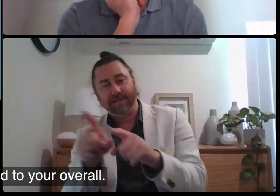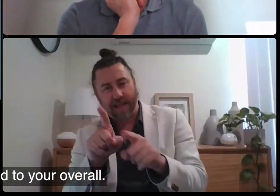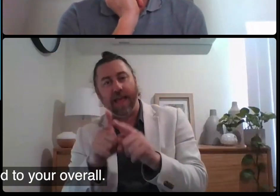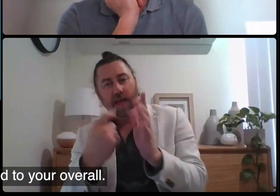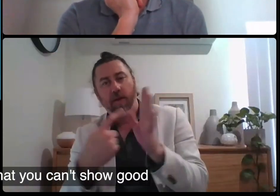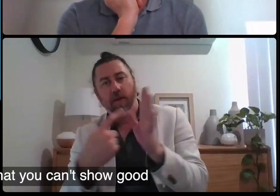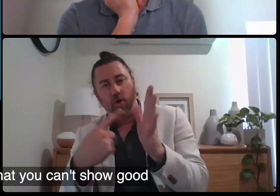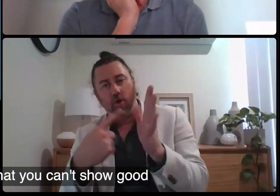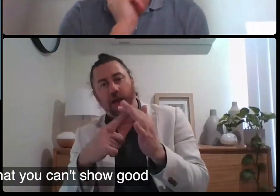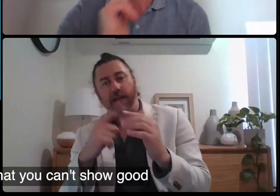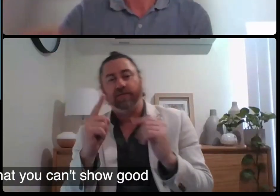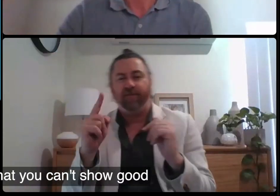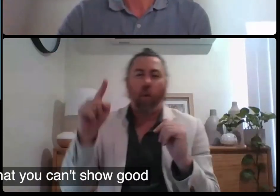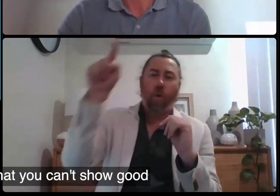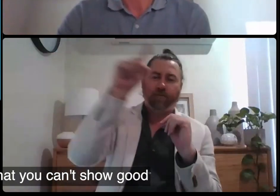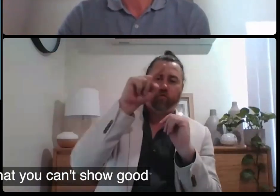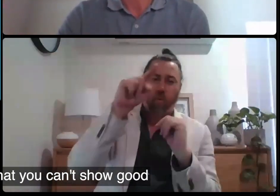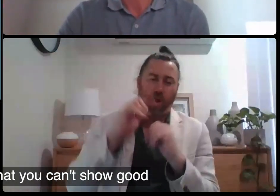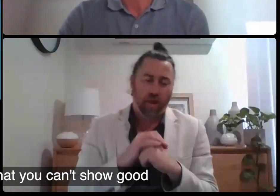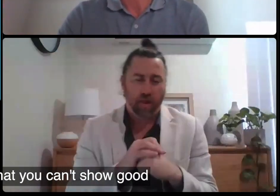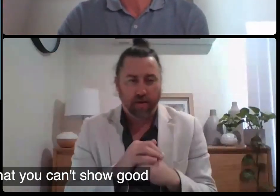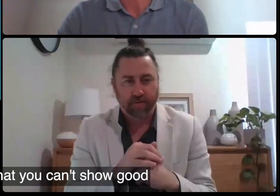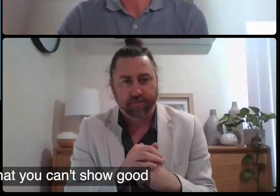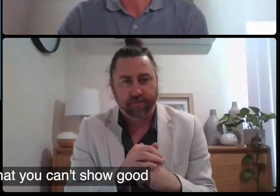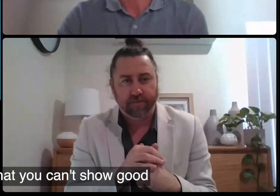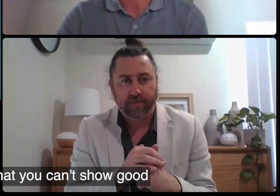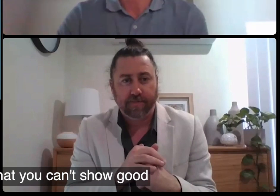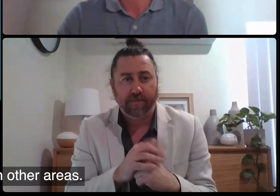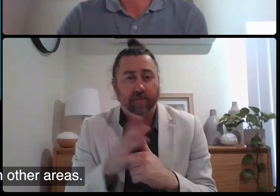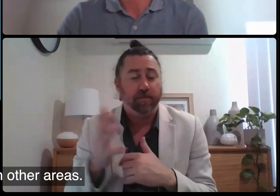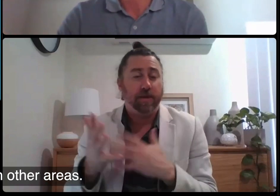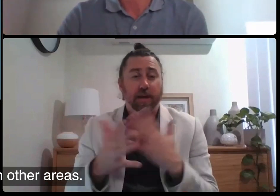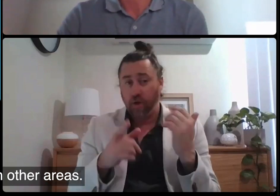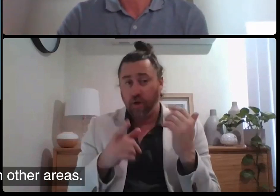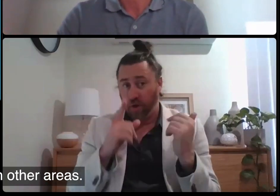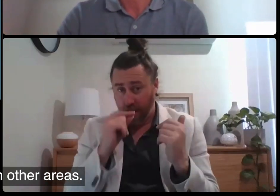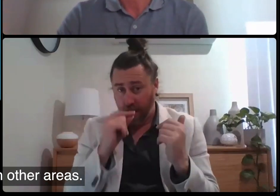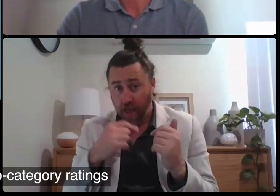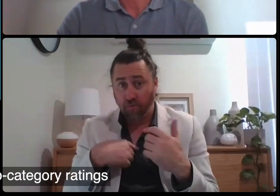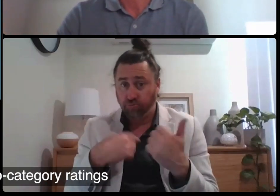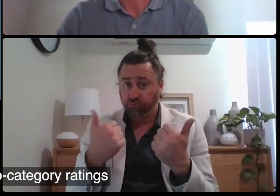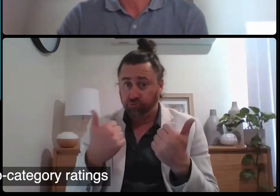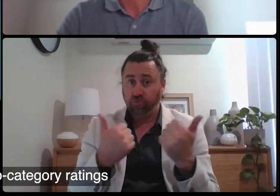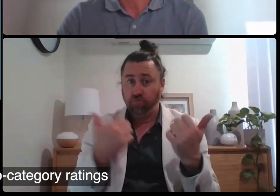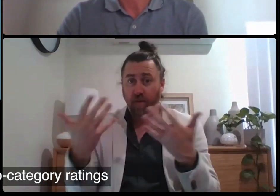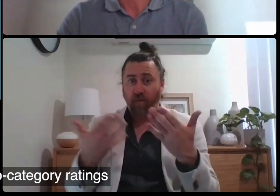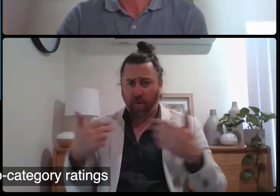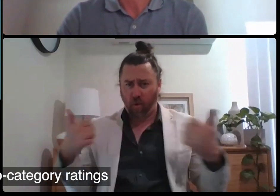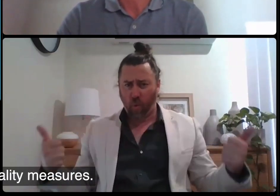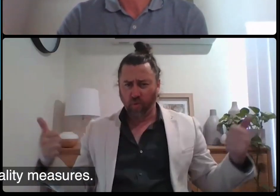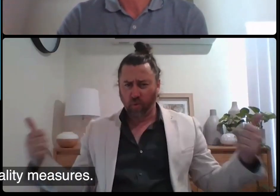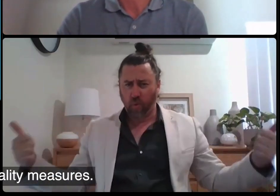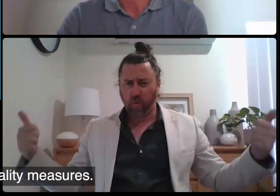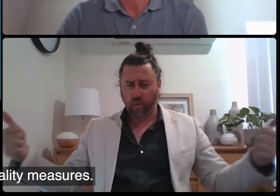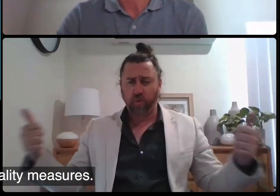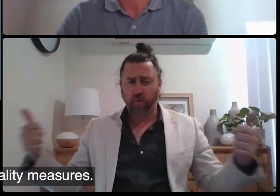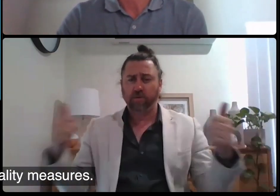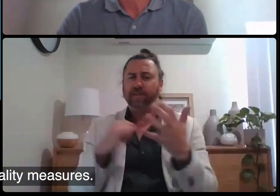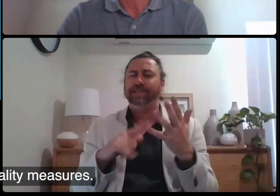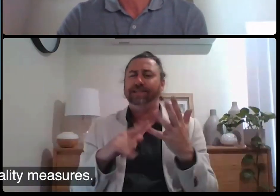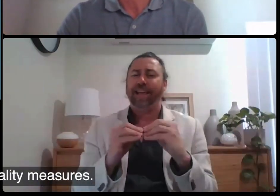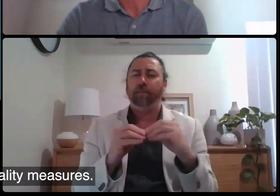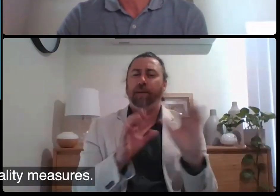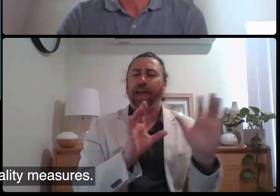to your overall. Now, that doesn't mean that you can't show good performance in other areas. You'll still have subcategory ratings